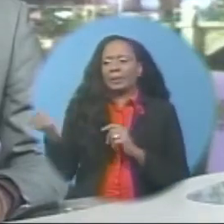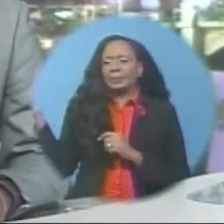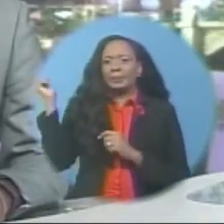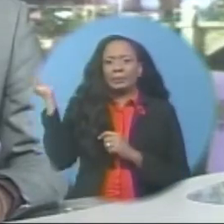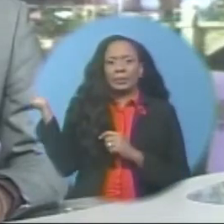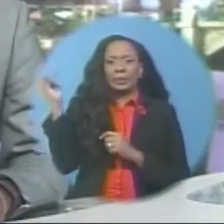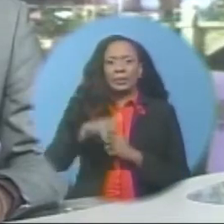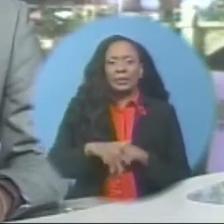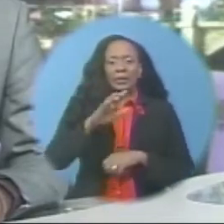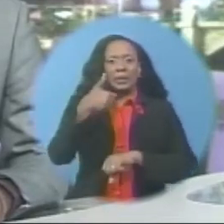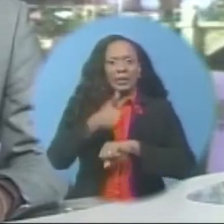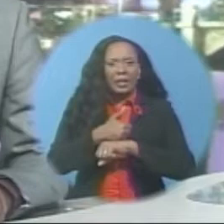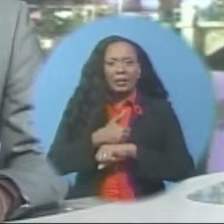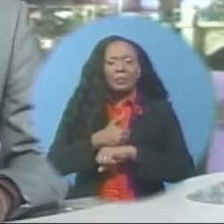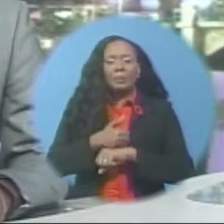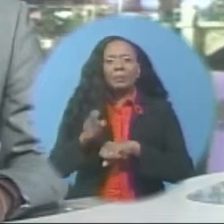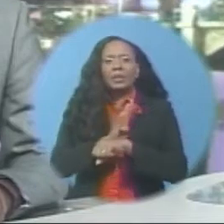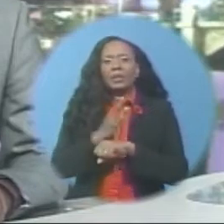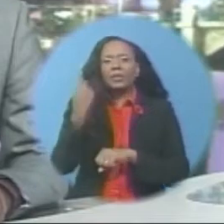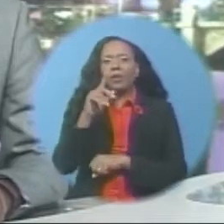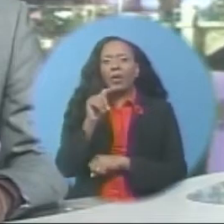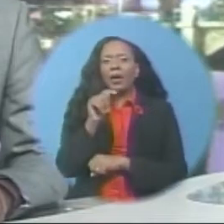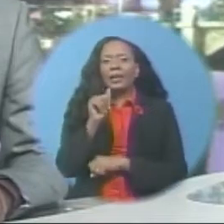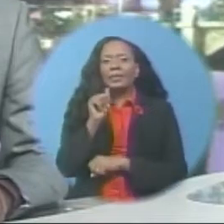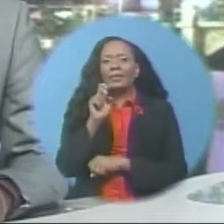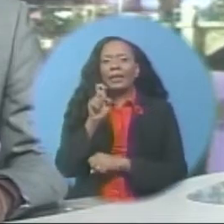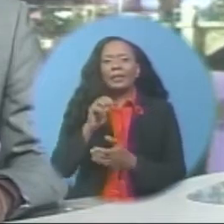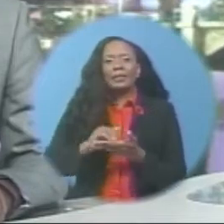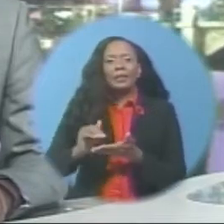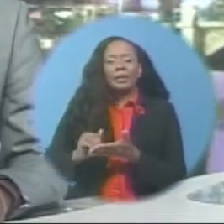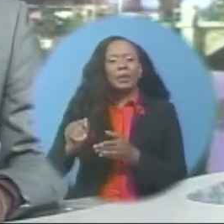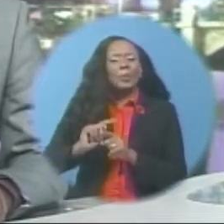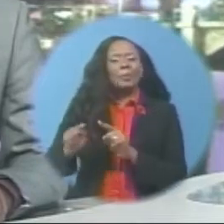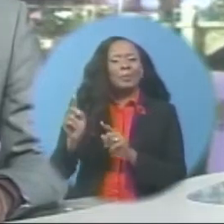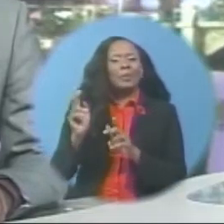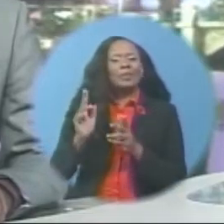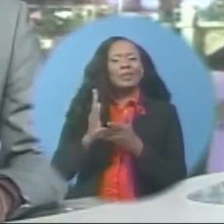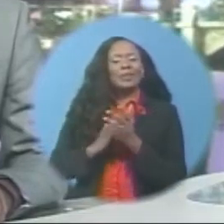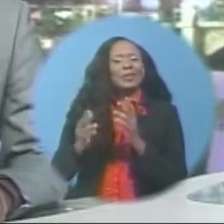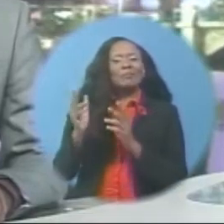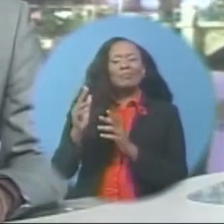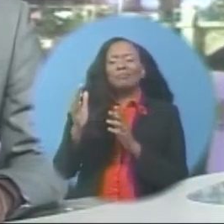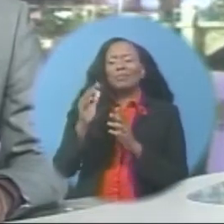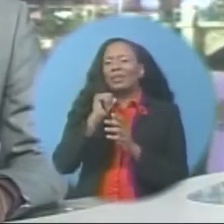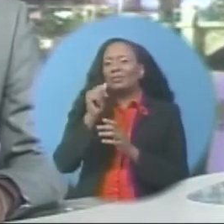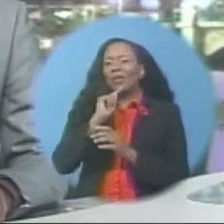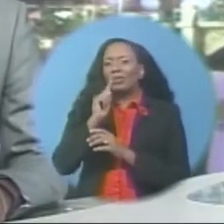However, Minister Innes contends it is easy for those looking in to try to beat up on Barbados.